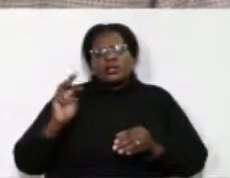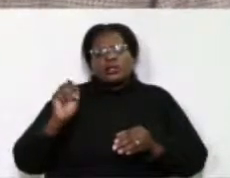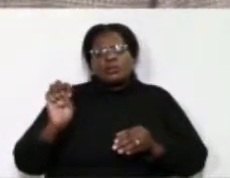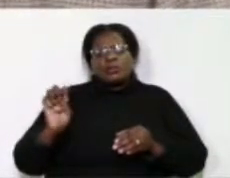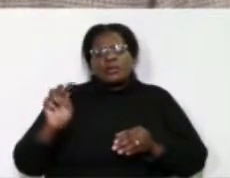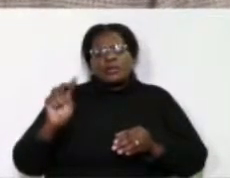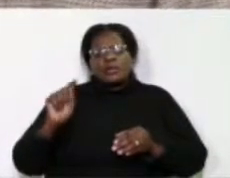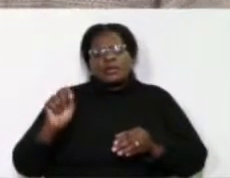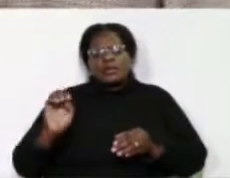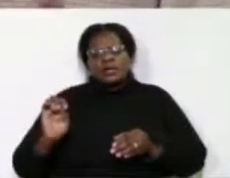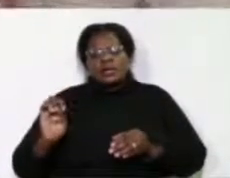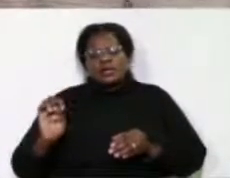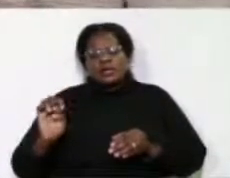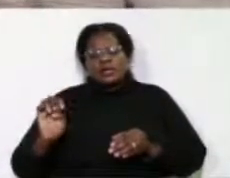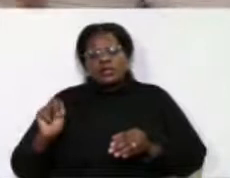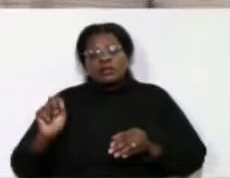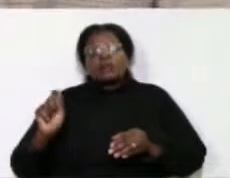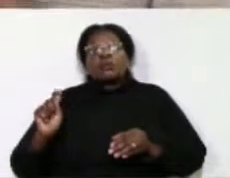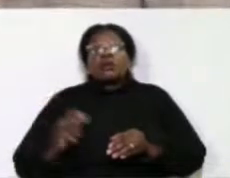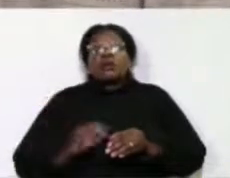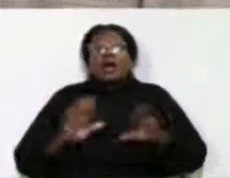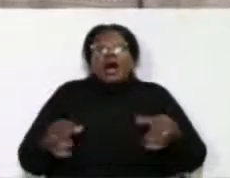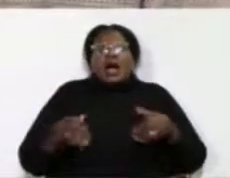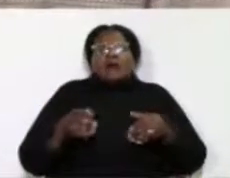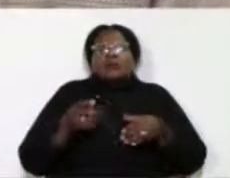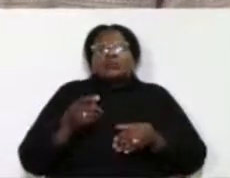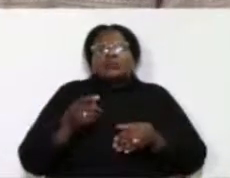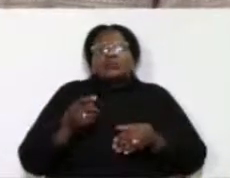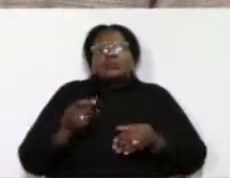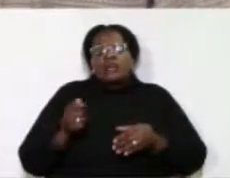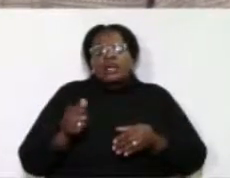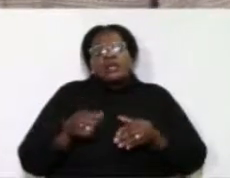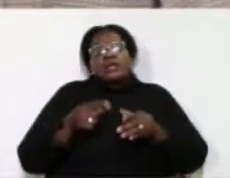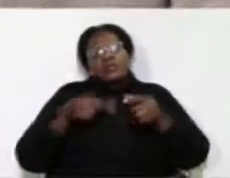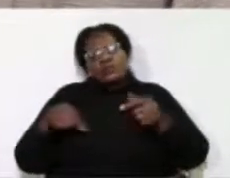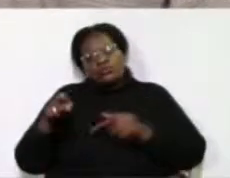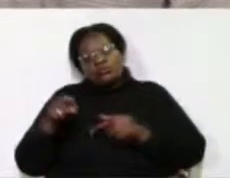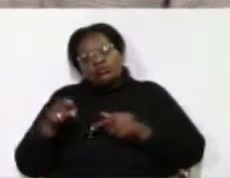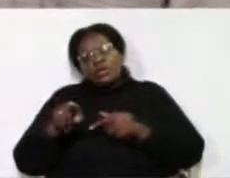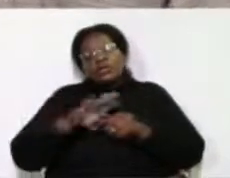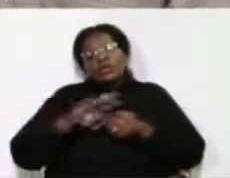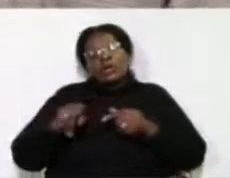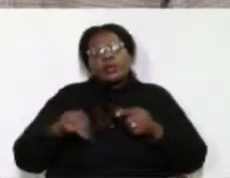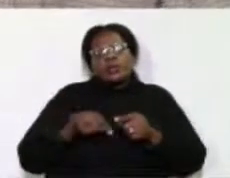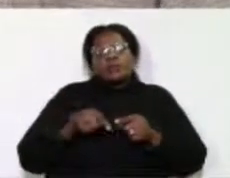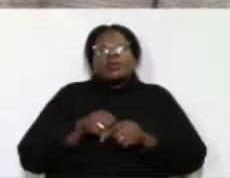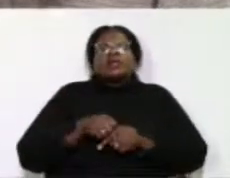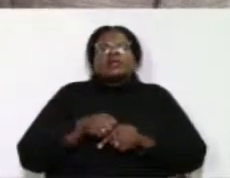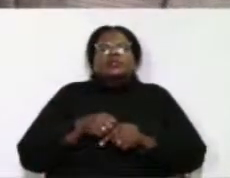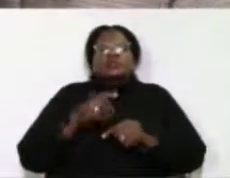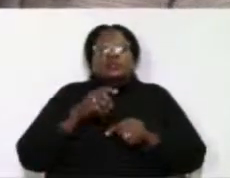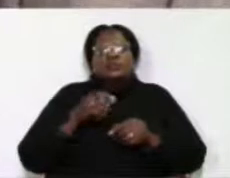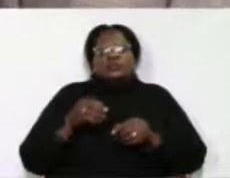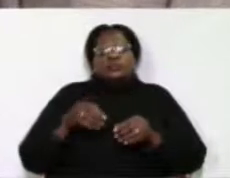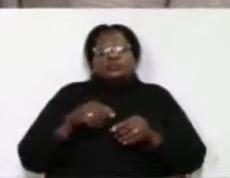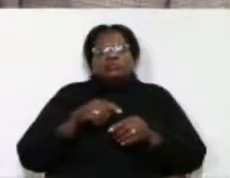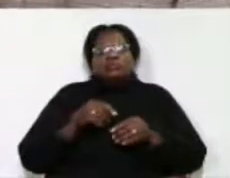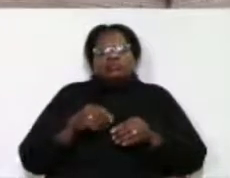flow statement, which is how money's coming in and out of the business and how liquid you are. And I know my